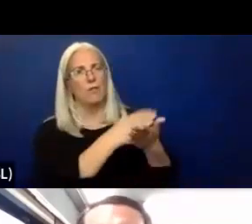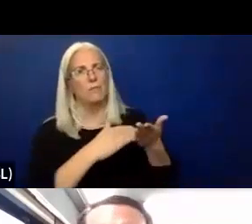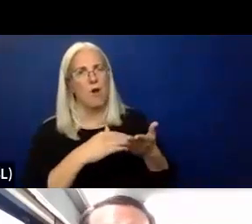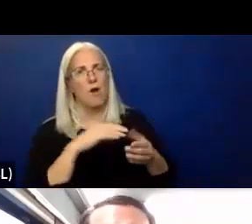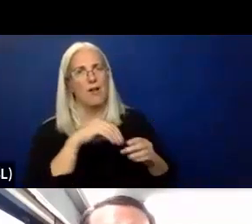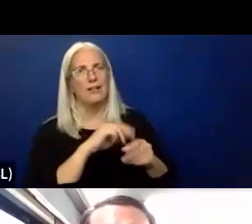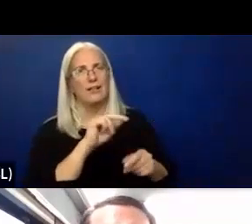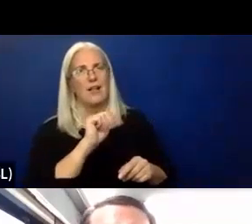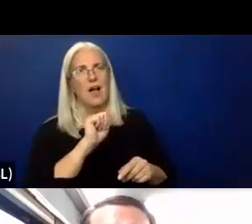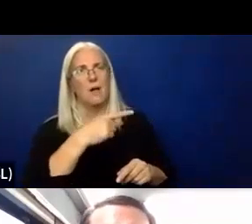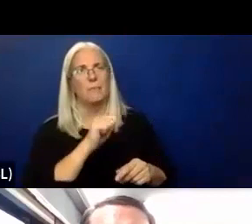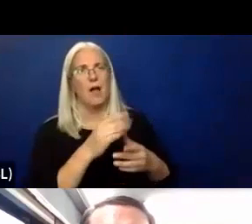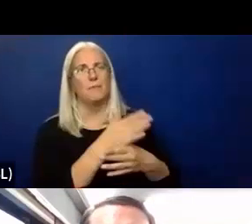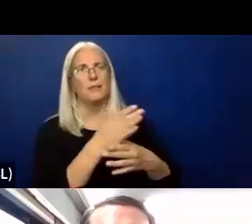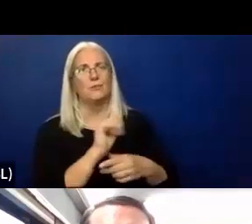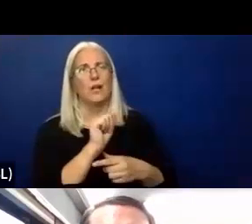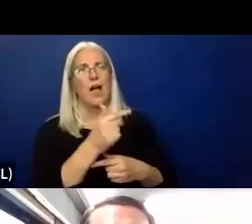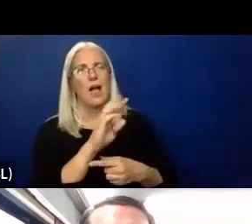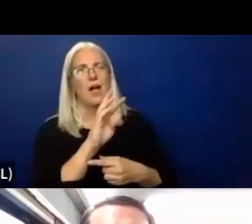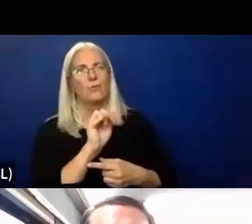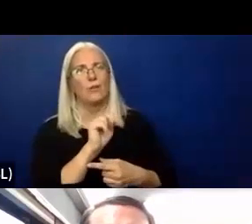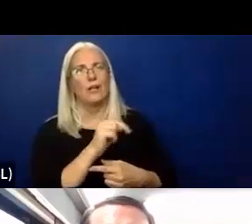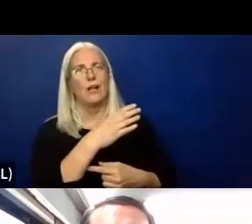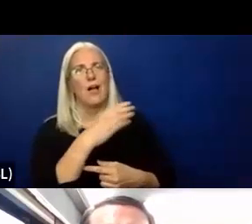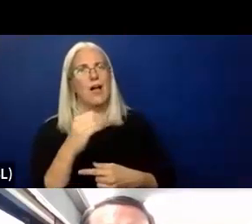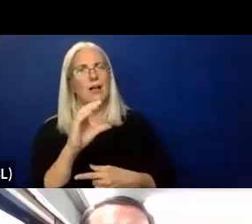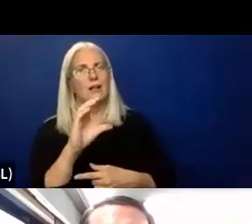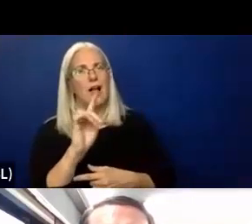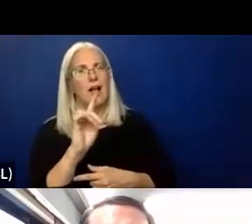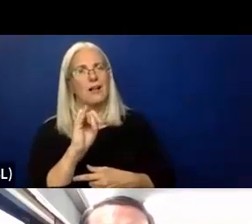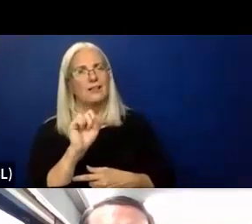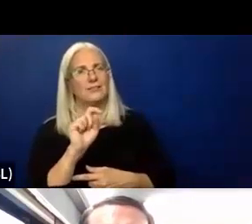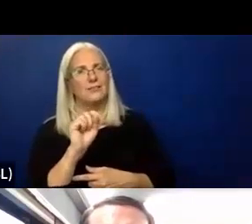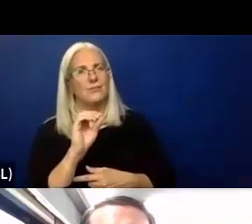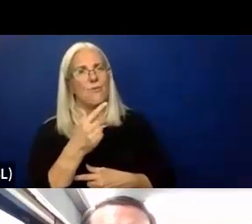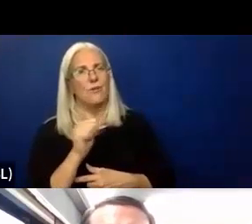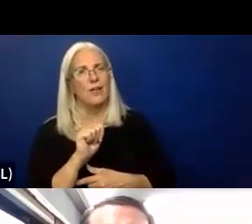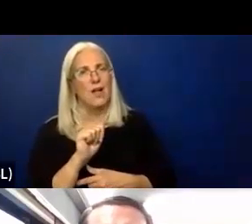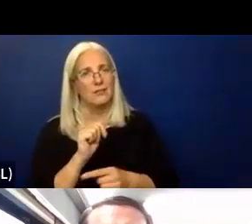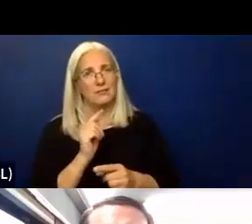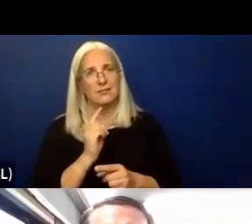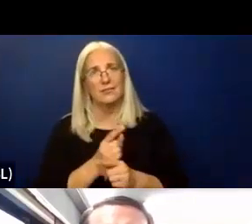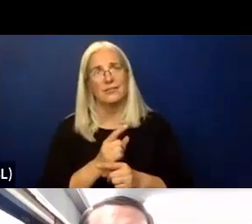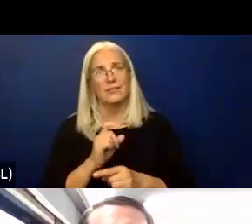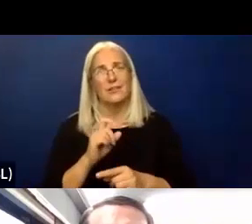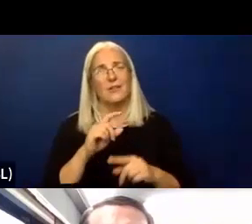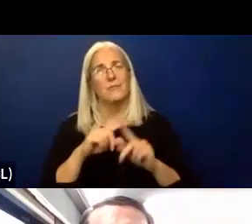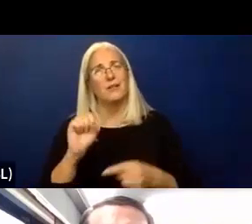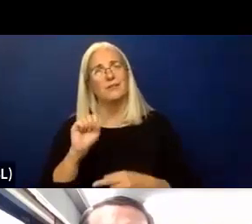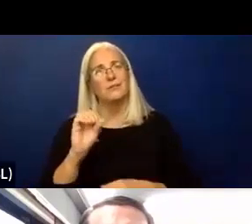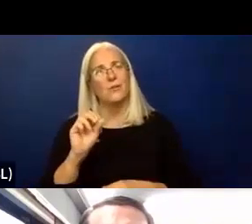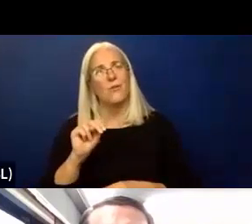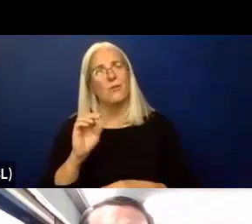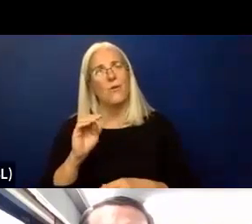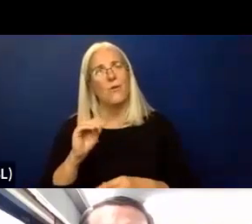west side of the Napa Valley. Is there still any fire activity to speak of in Sonoma? It does seem like a lot of your work there has been